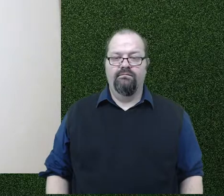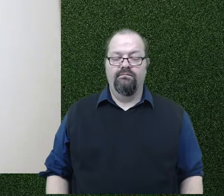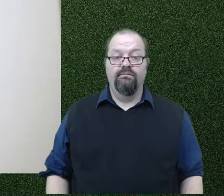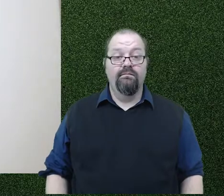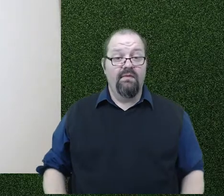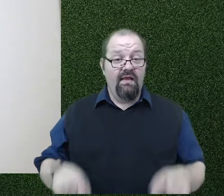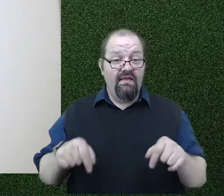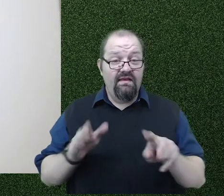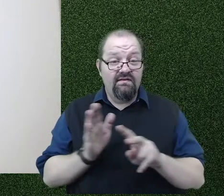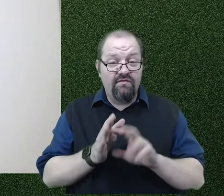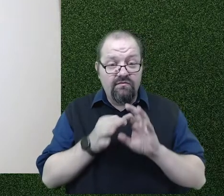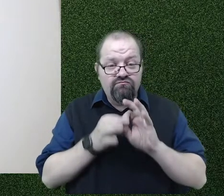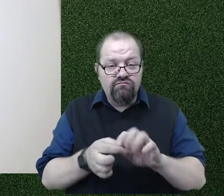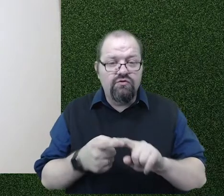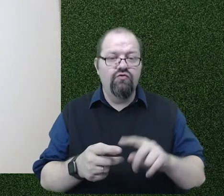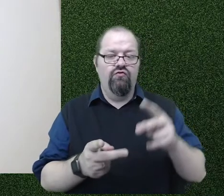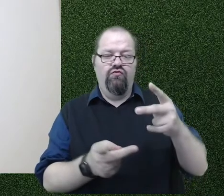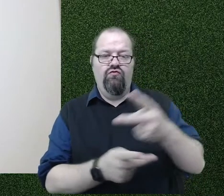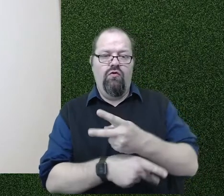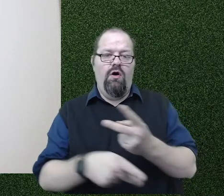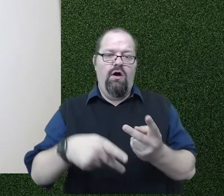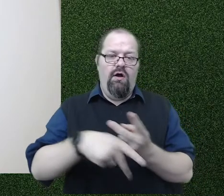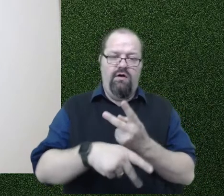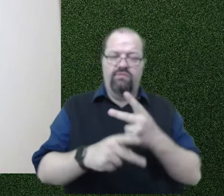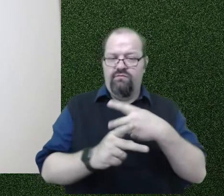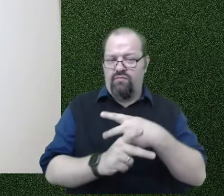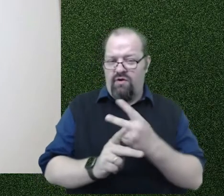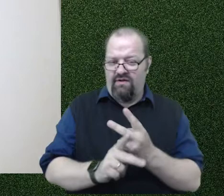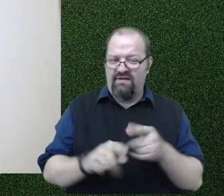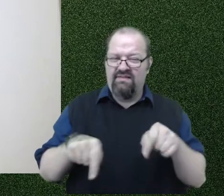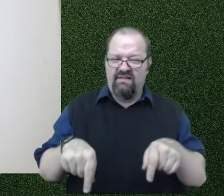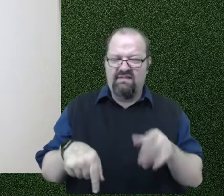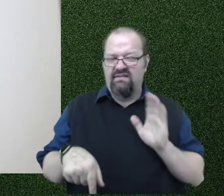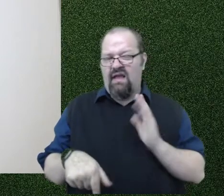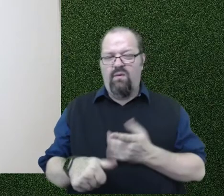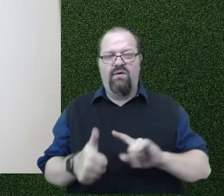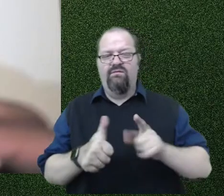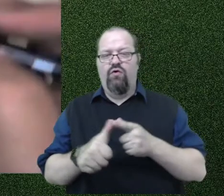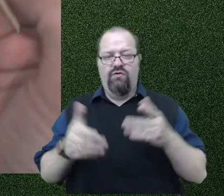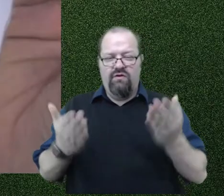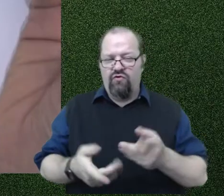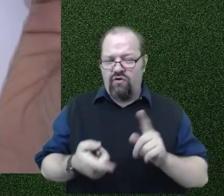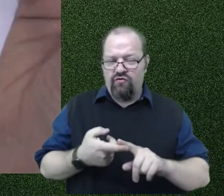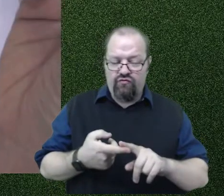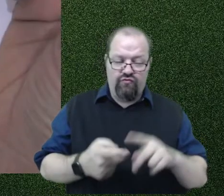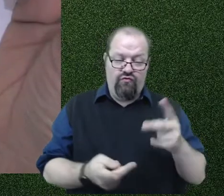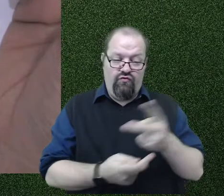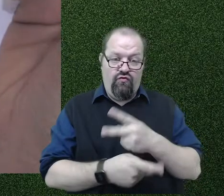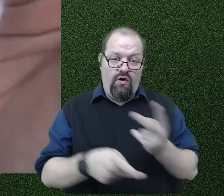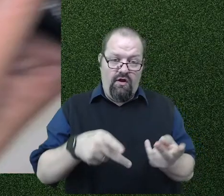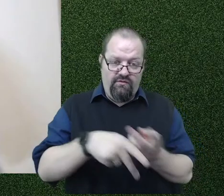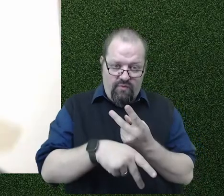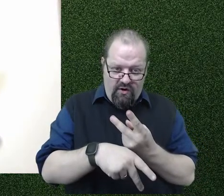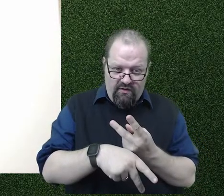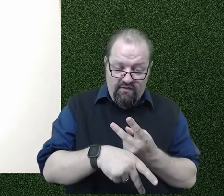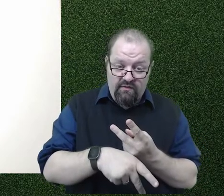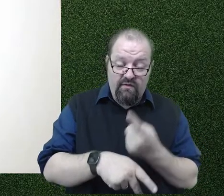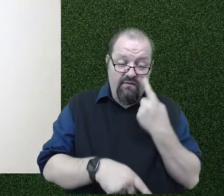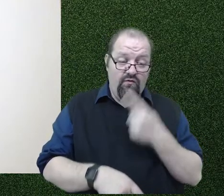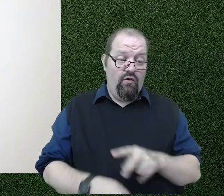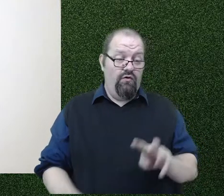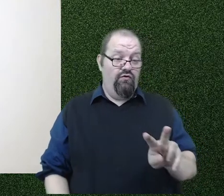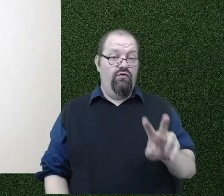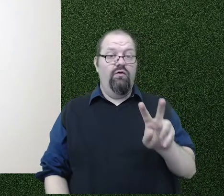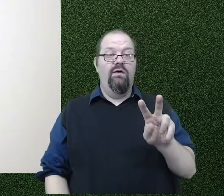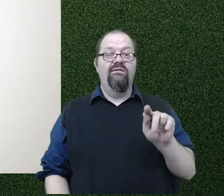This video is about cross product. It's just our first introduction to cross product. The cross product of two vectors is